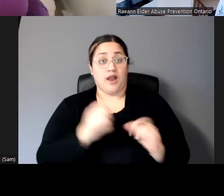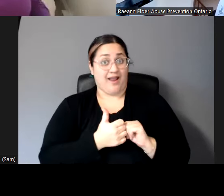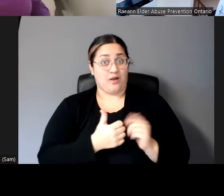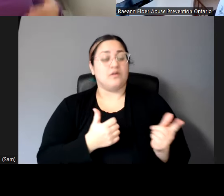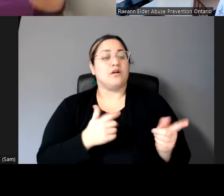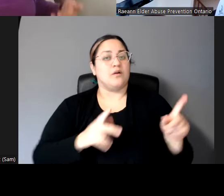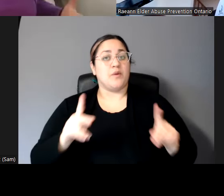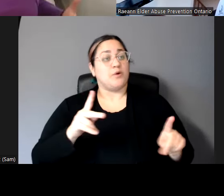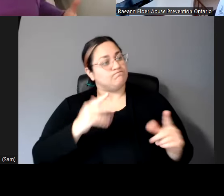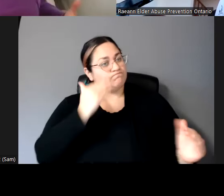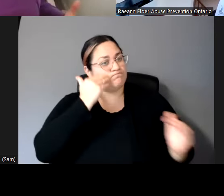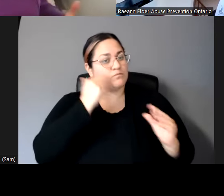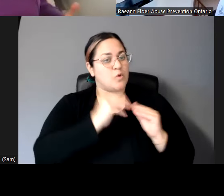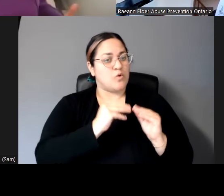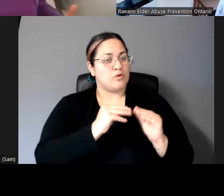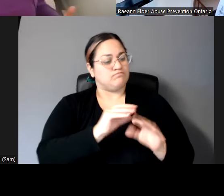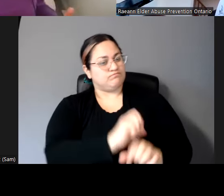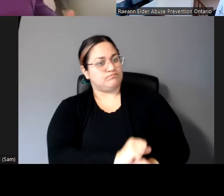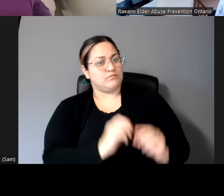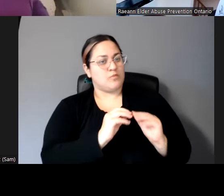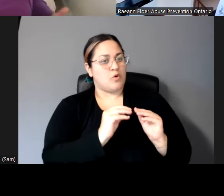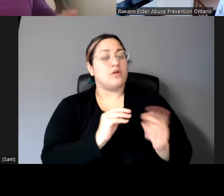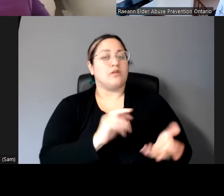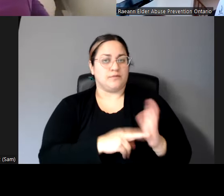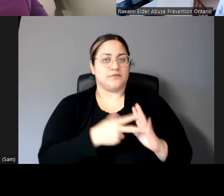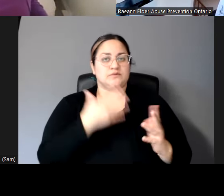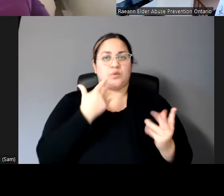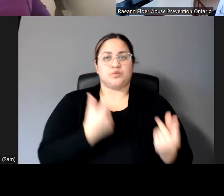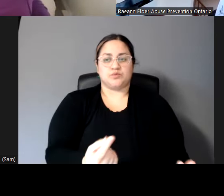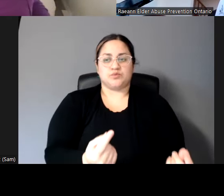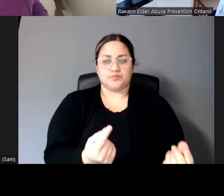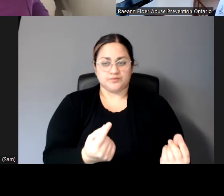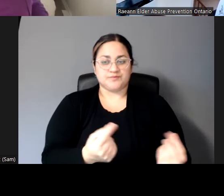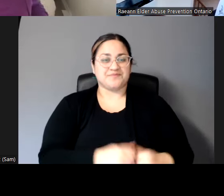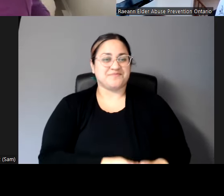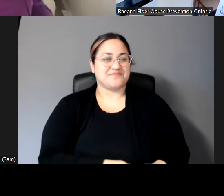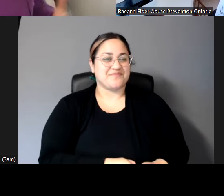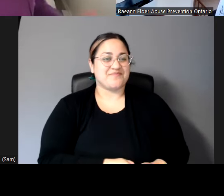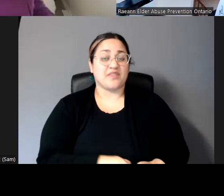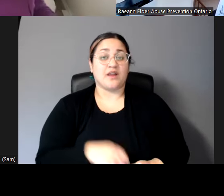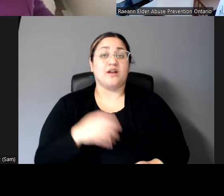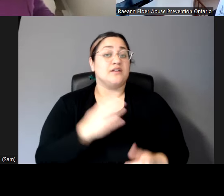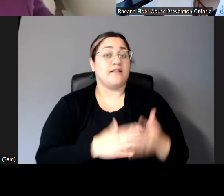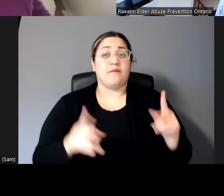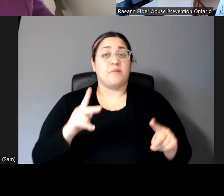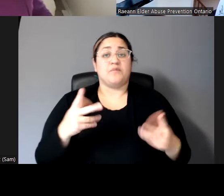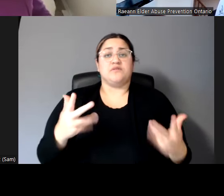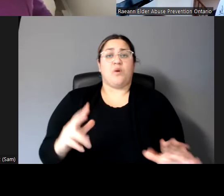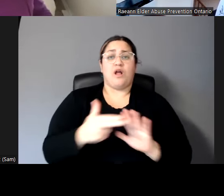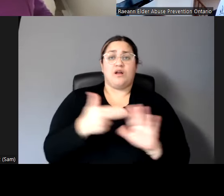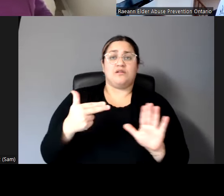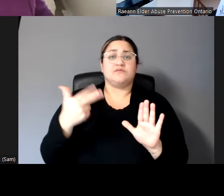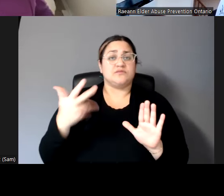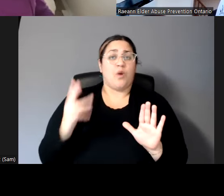get diagnosed or have check-ins because they think that this means that their rights are going to be infringed on, that someone's going to question their ability to make